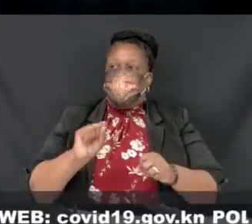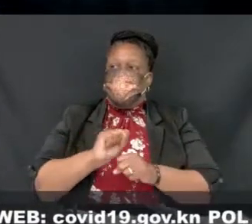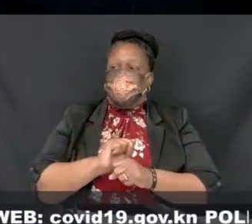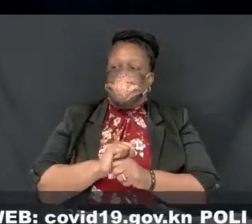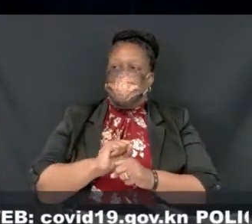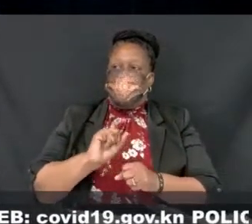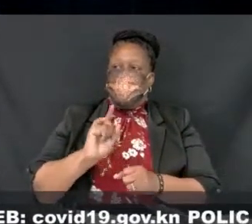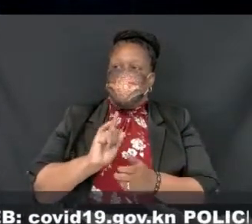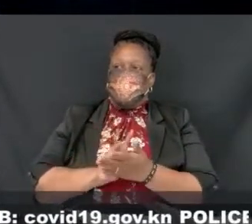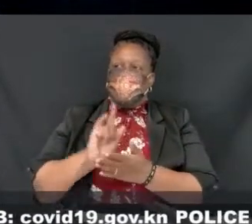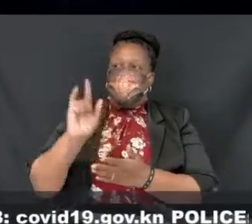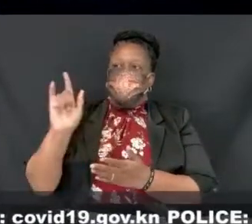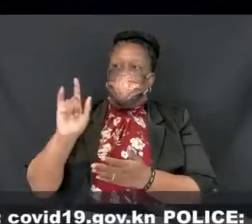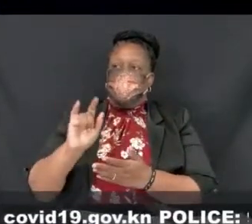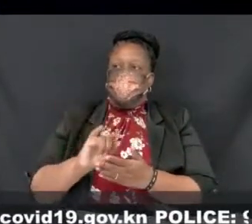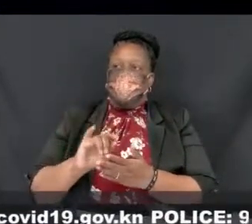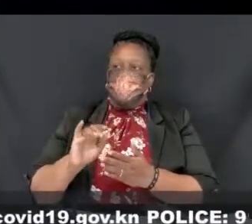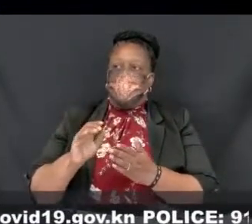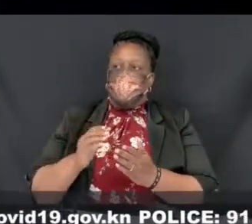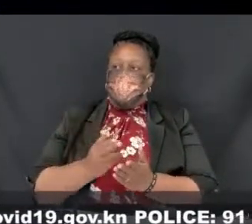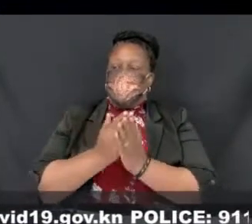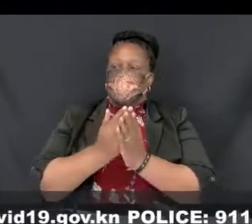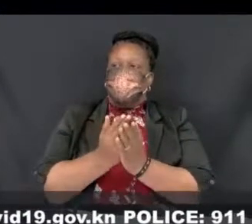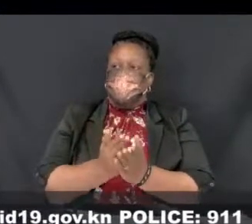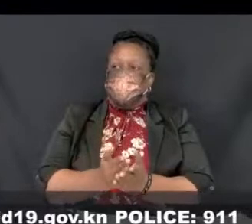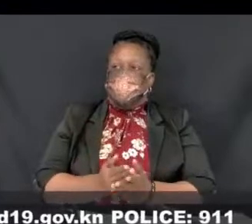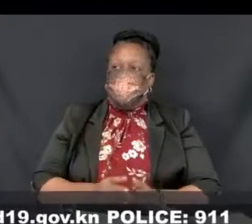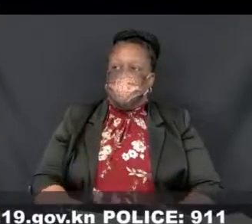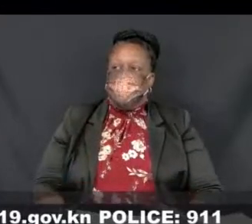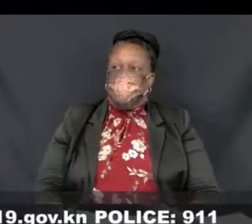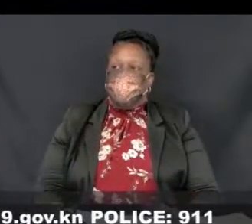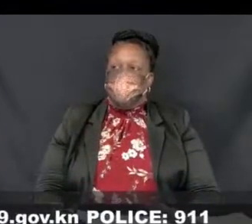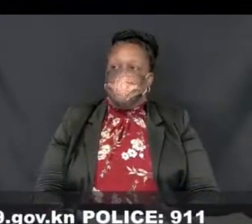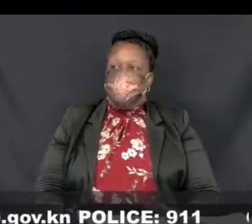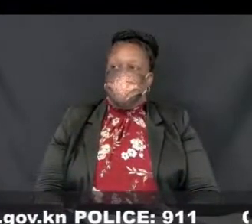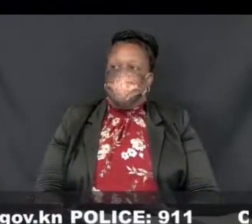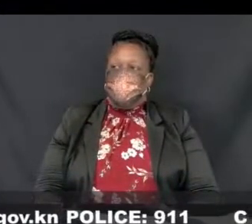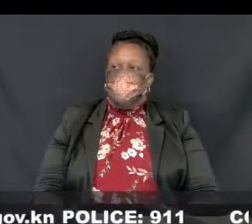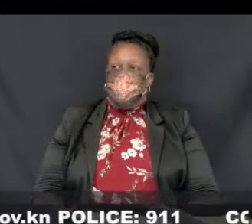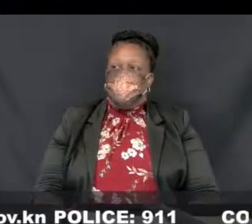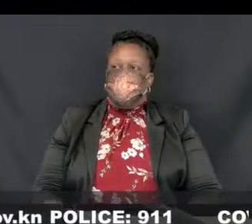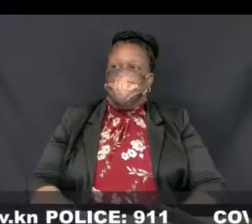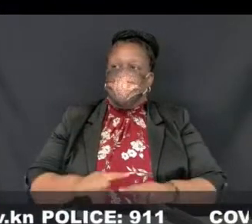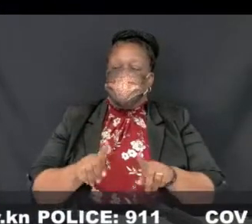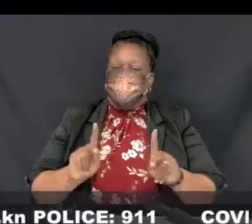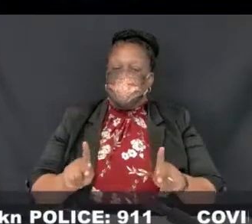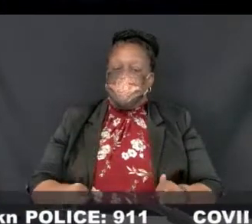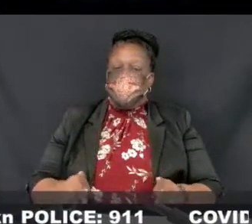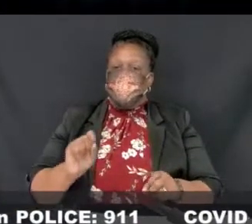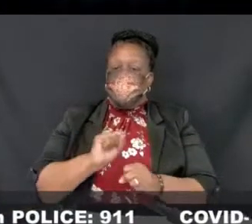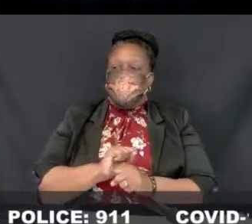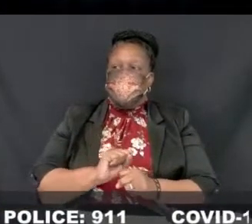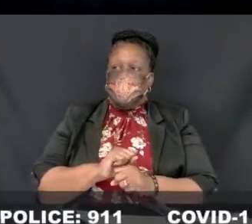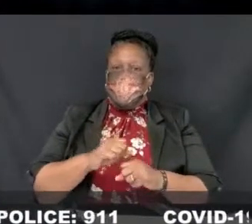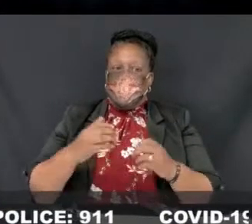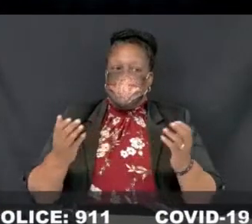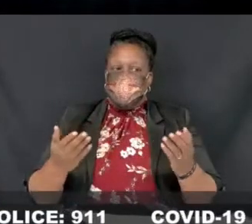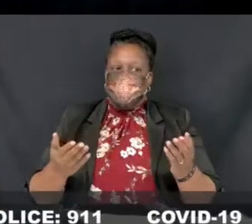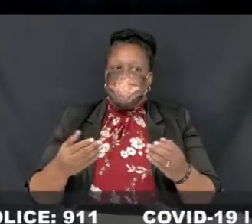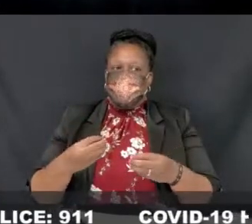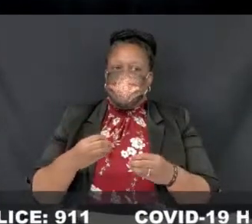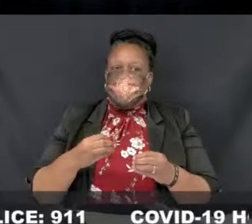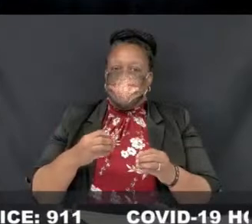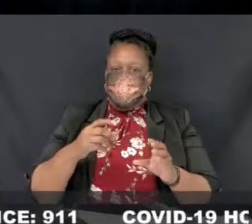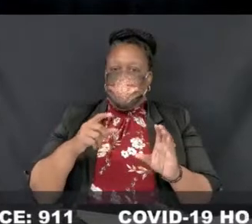Kebas, Permanent Secretary within the Ministry of Foreign Affairs. Ophelia Blanchard, ICT Development Coordinator, E-Government. Cromwell